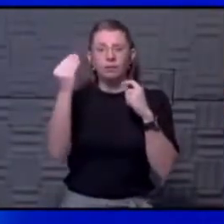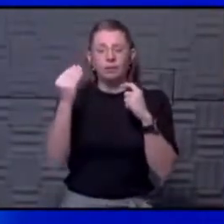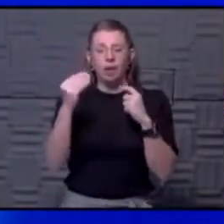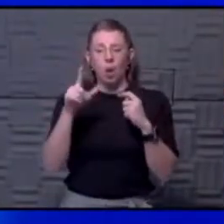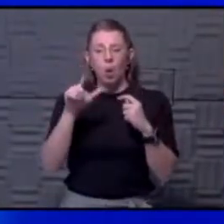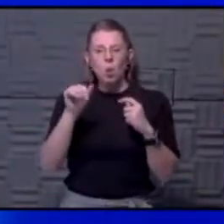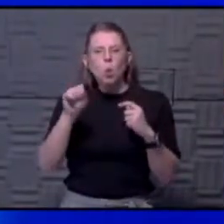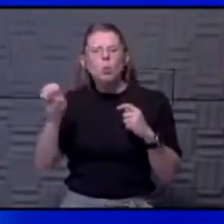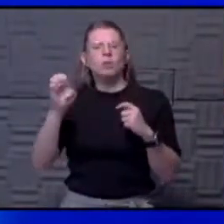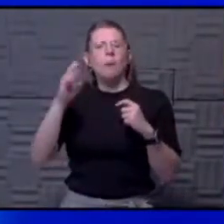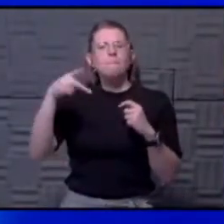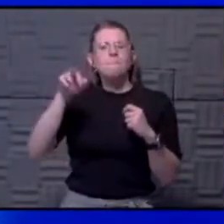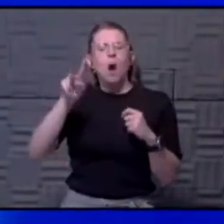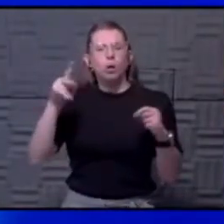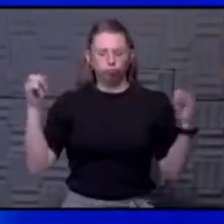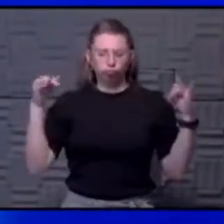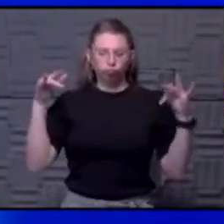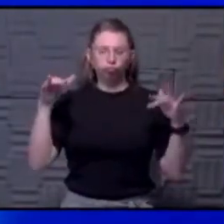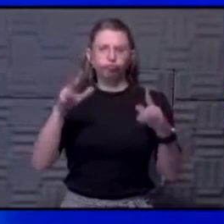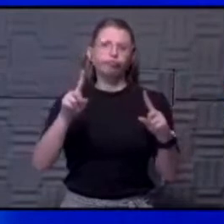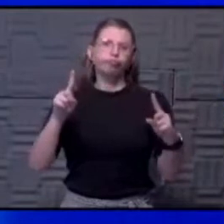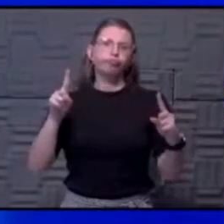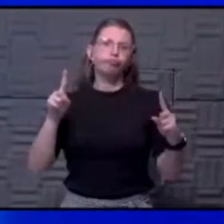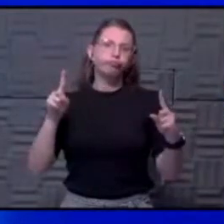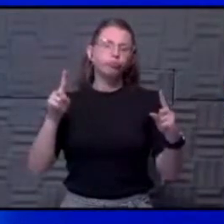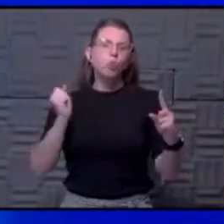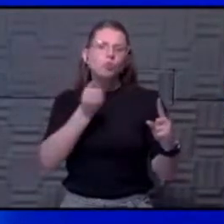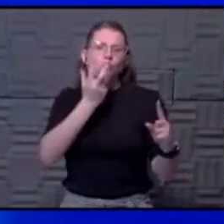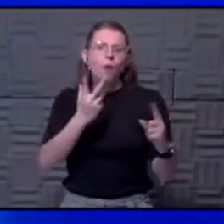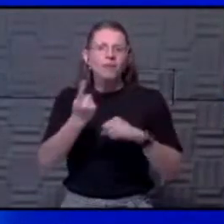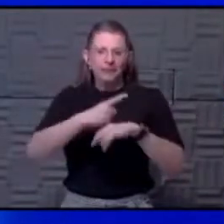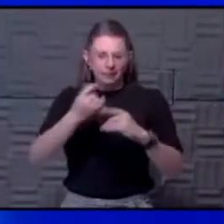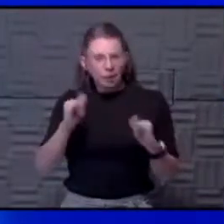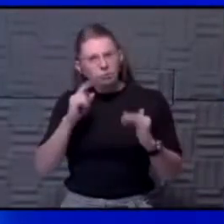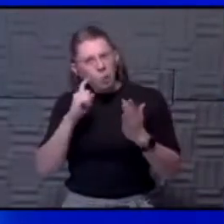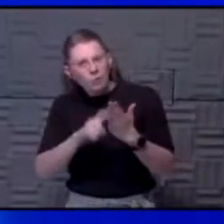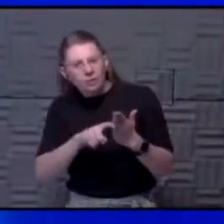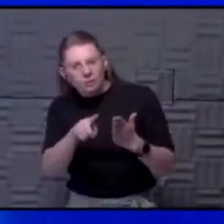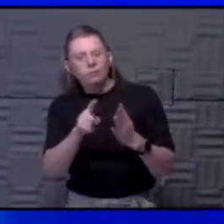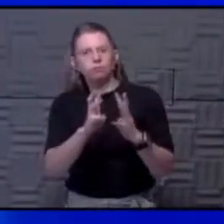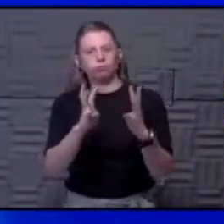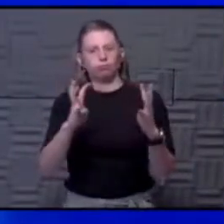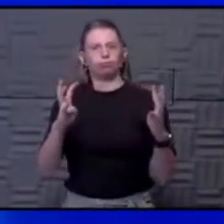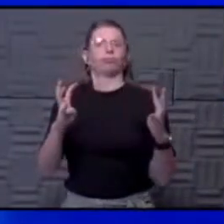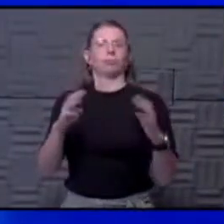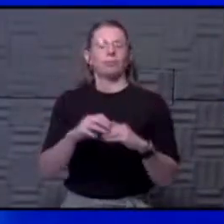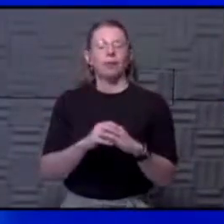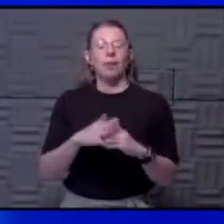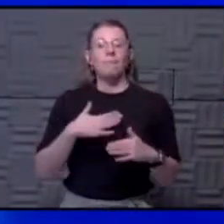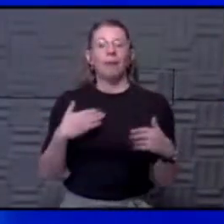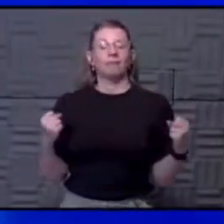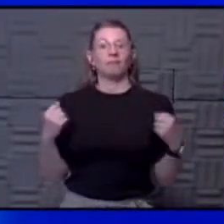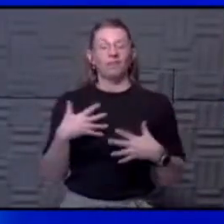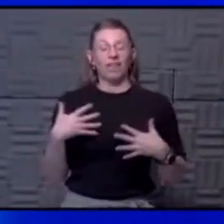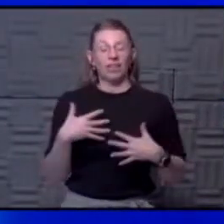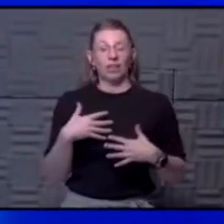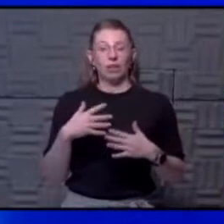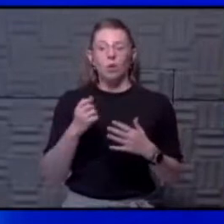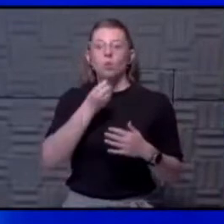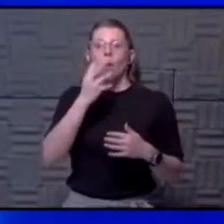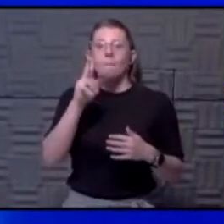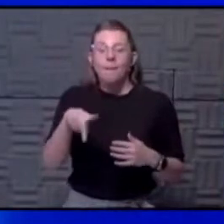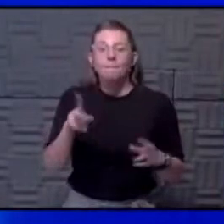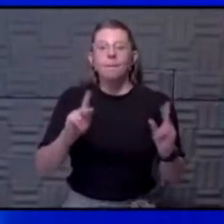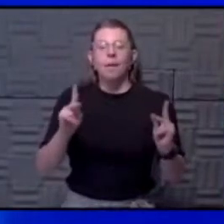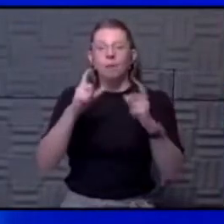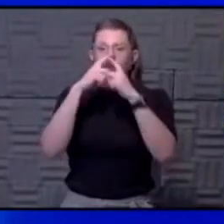gathering, but they generally tend to be a little bit further apart, even on a warm day. It is just better. My fear is things get warmed up, people start